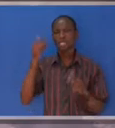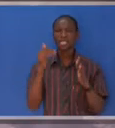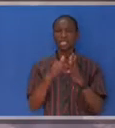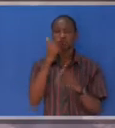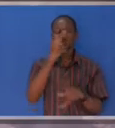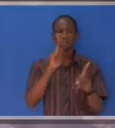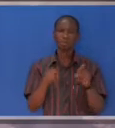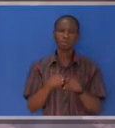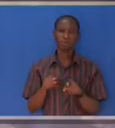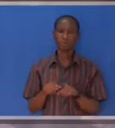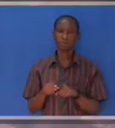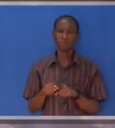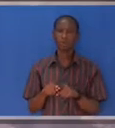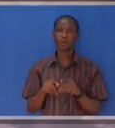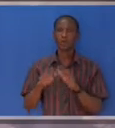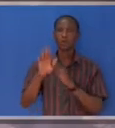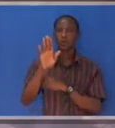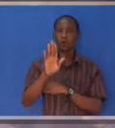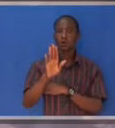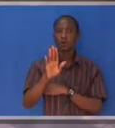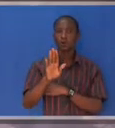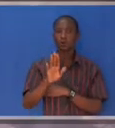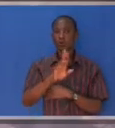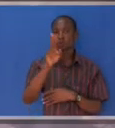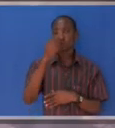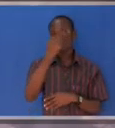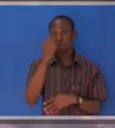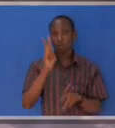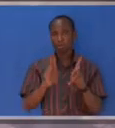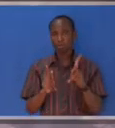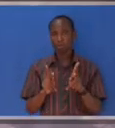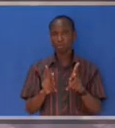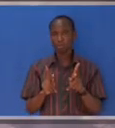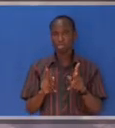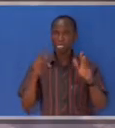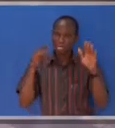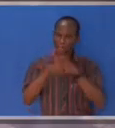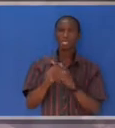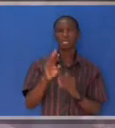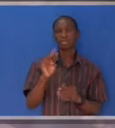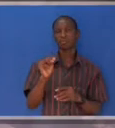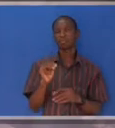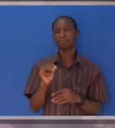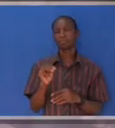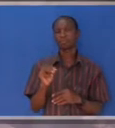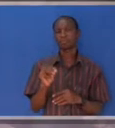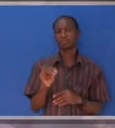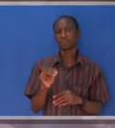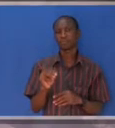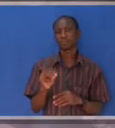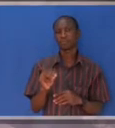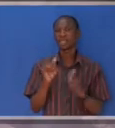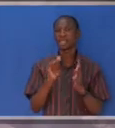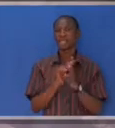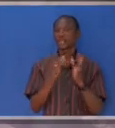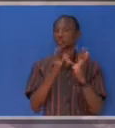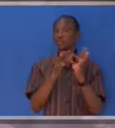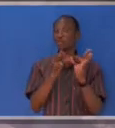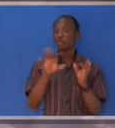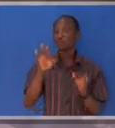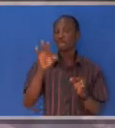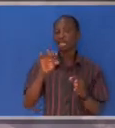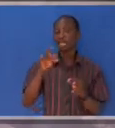And God, through the Roman Senate, got him assassinated. That is the story in Daniel